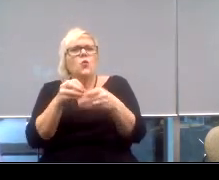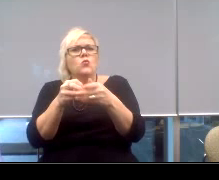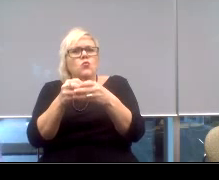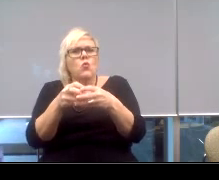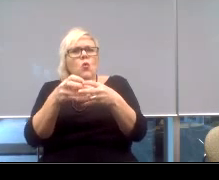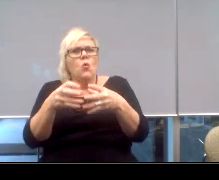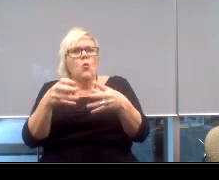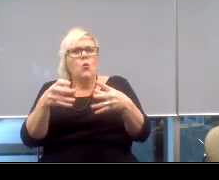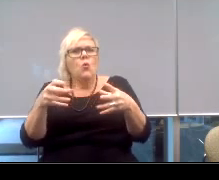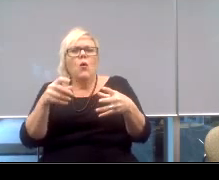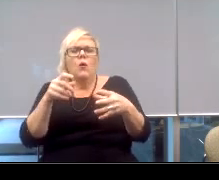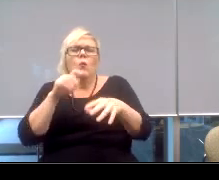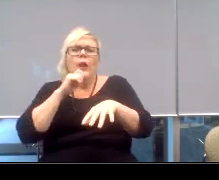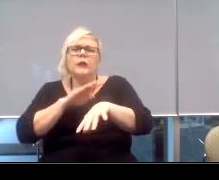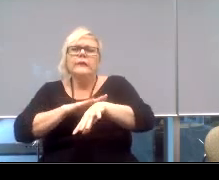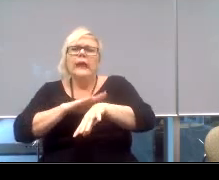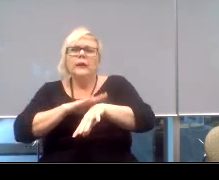time.